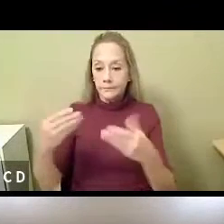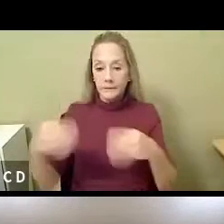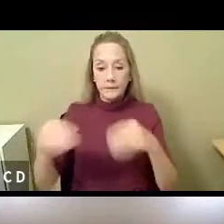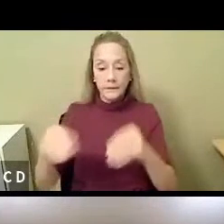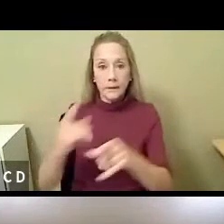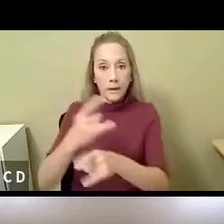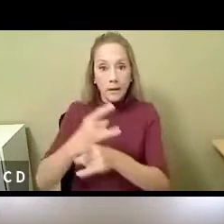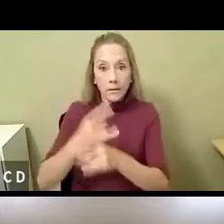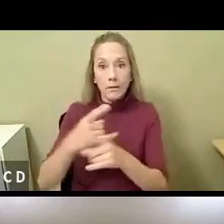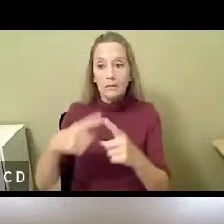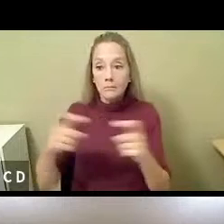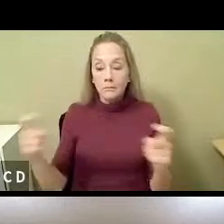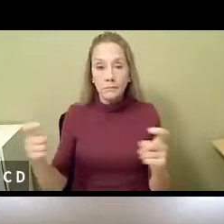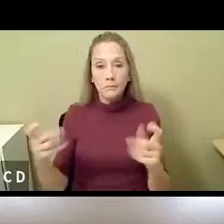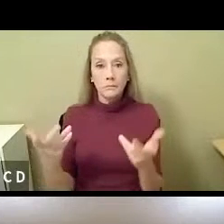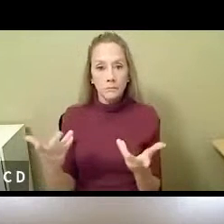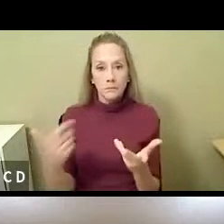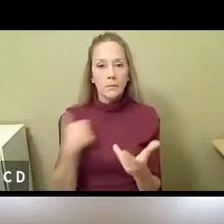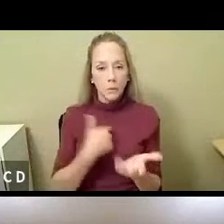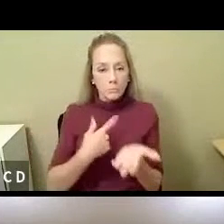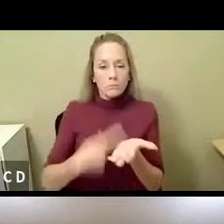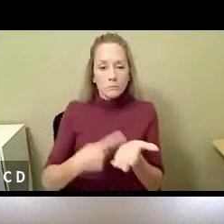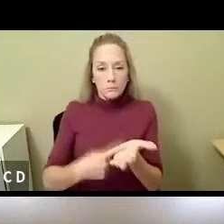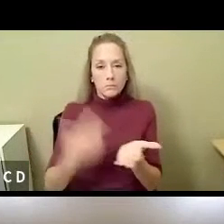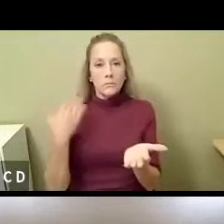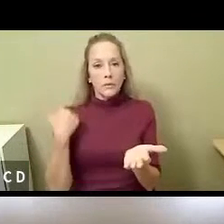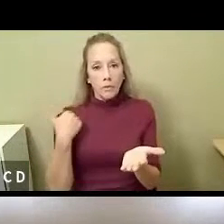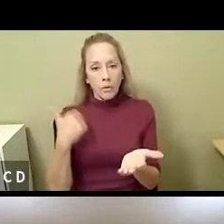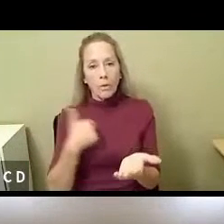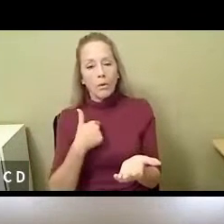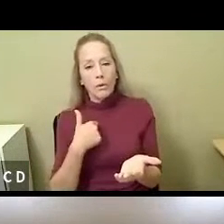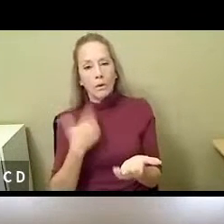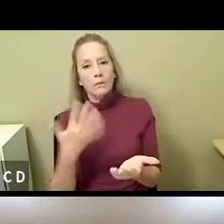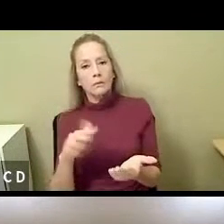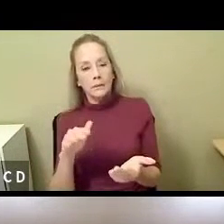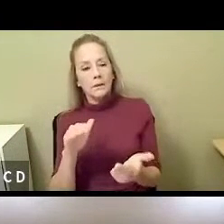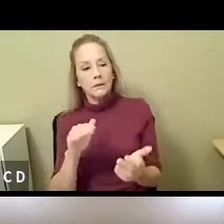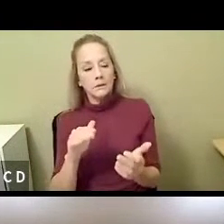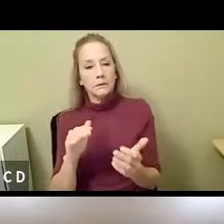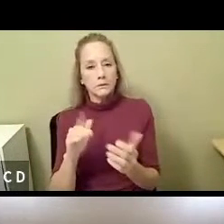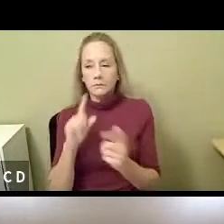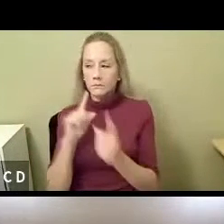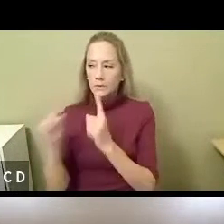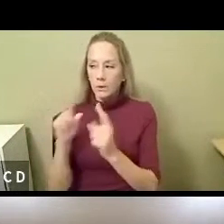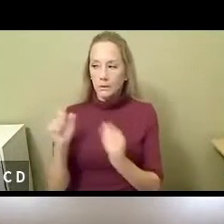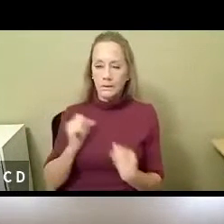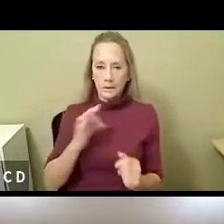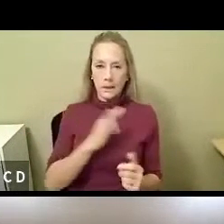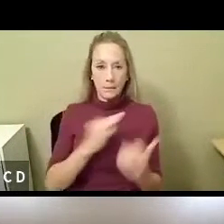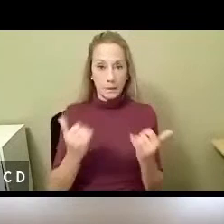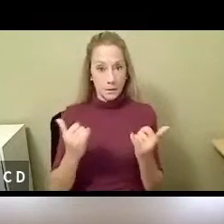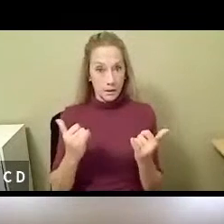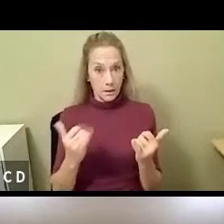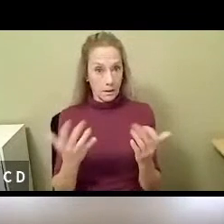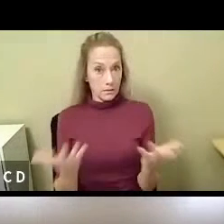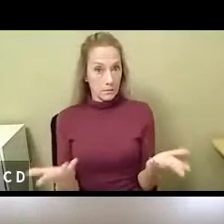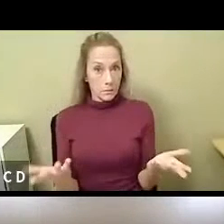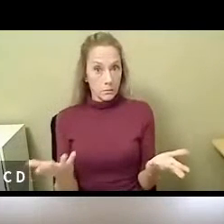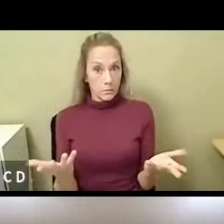it, as we have talked about before, and I haven't talked to staff today, is it still